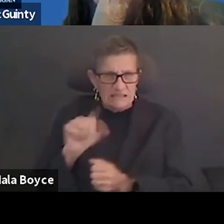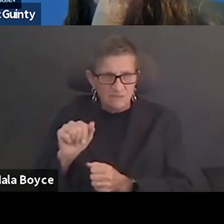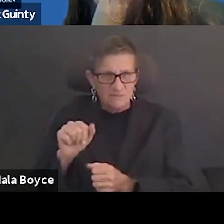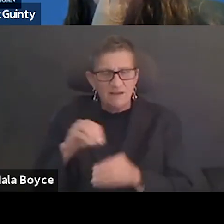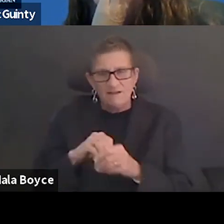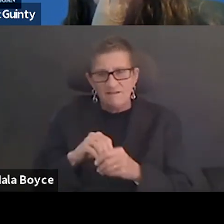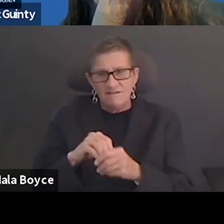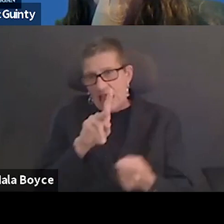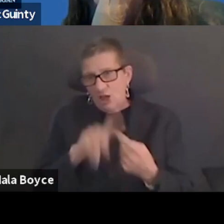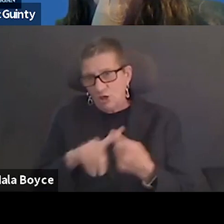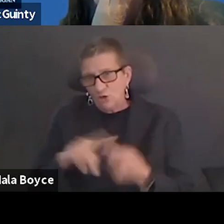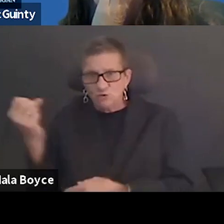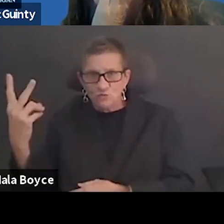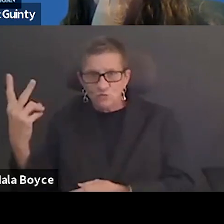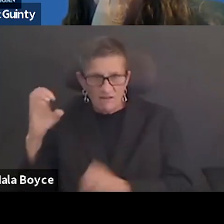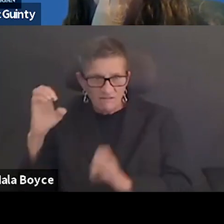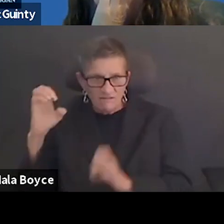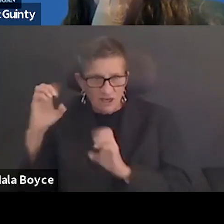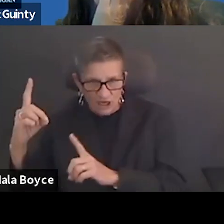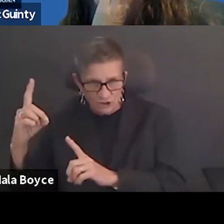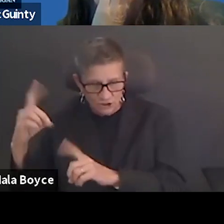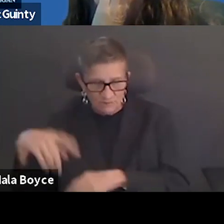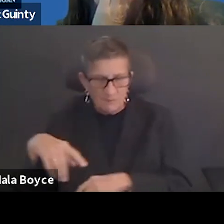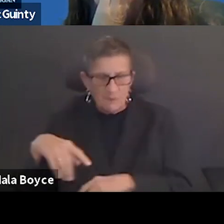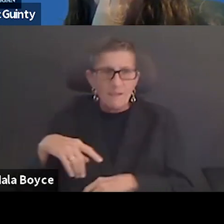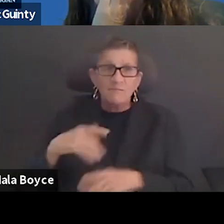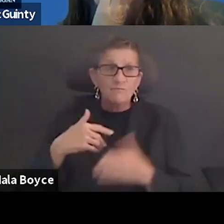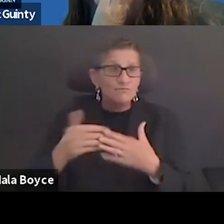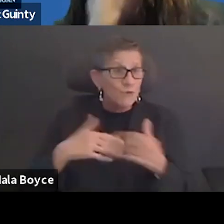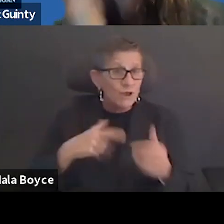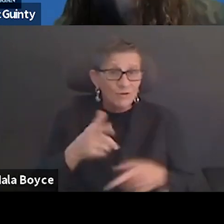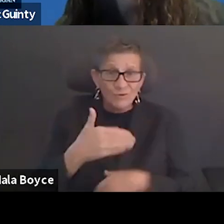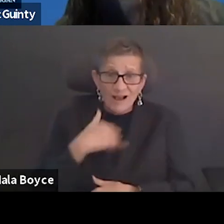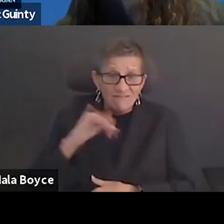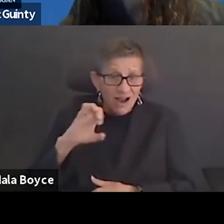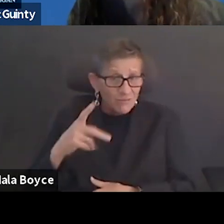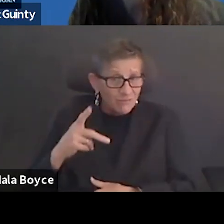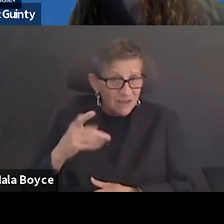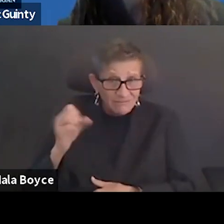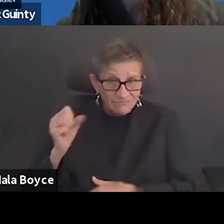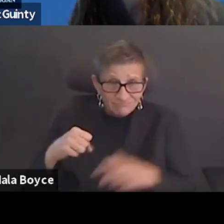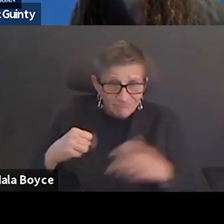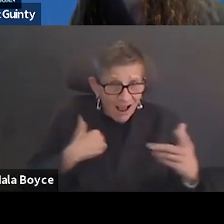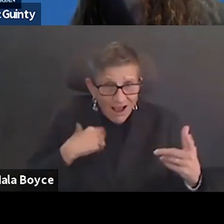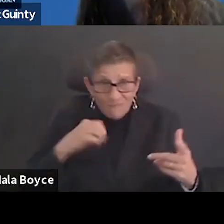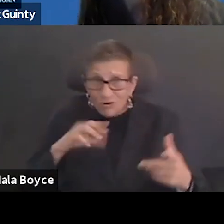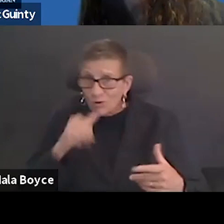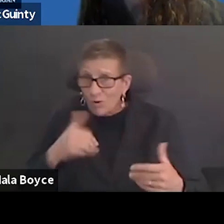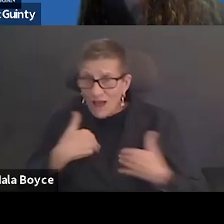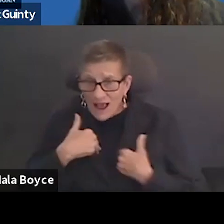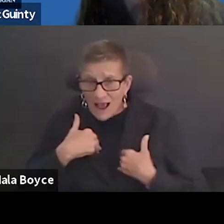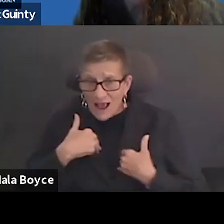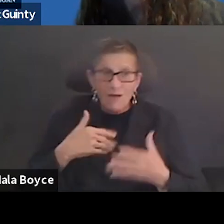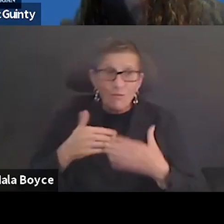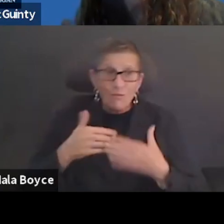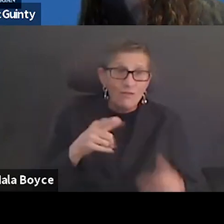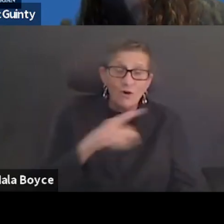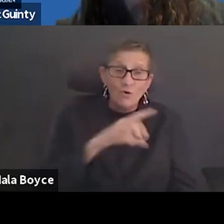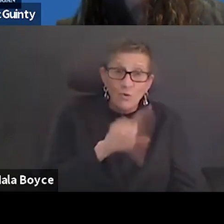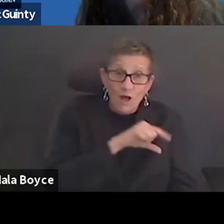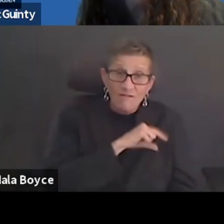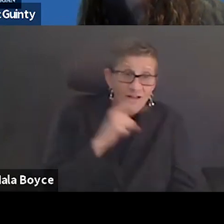K-12 education receive. So whether or not you had an IEP, whether or not you've qualified for Section